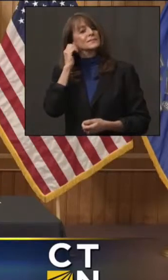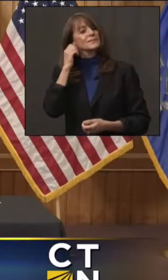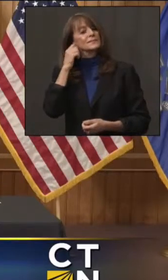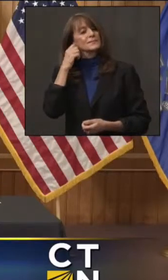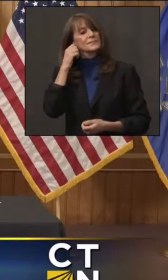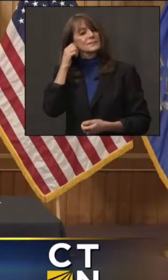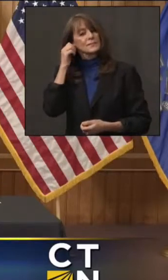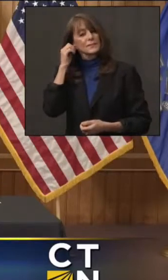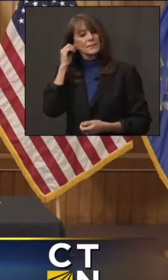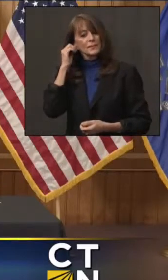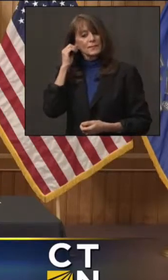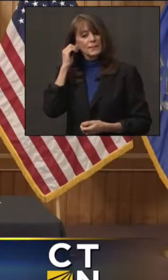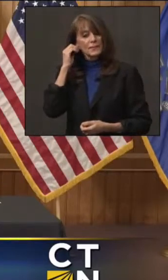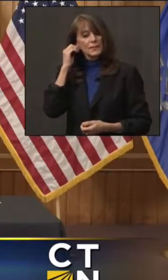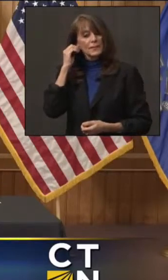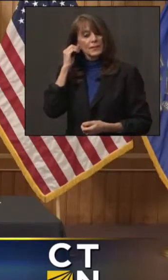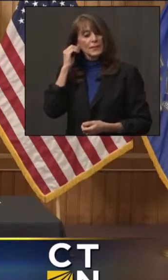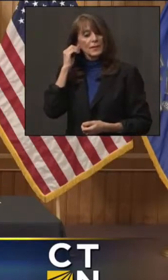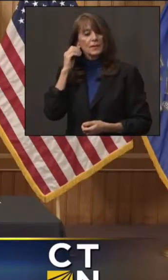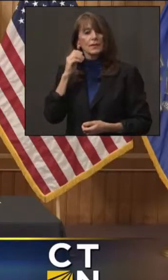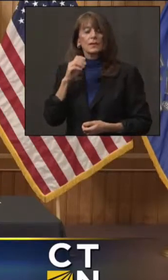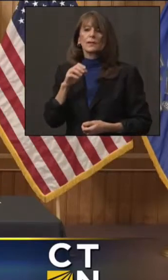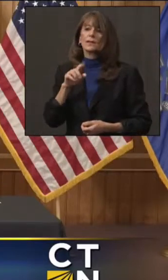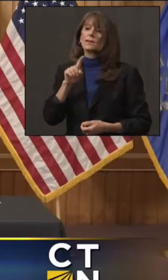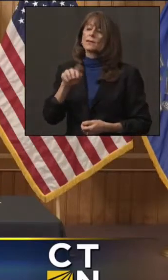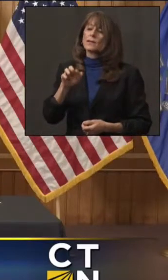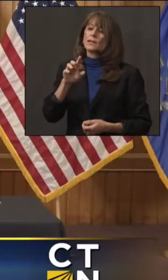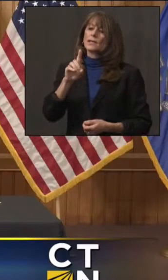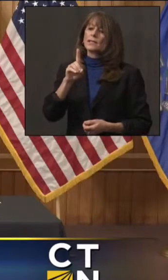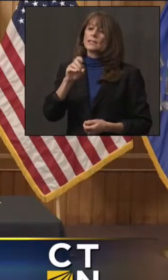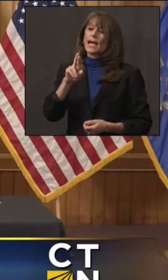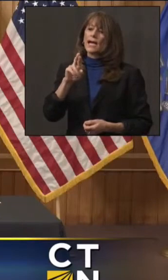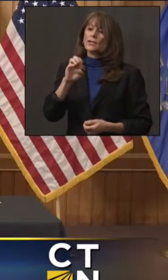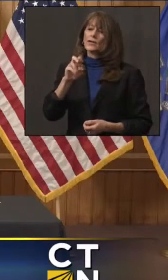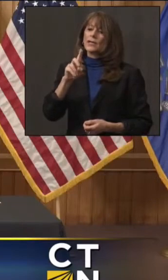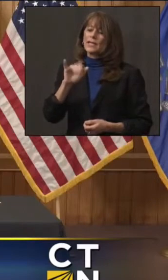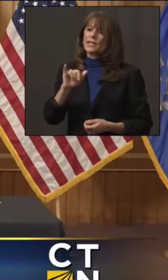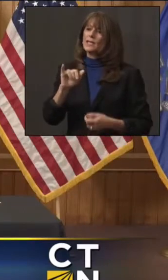I'm here. Dr. Edie, what have you been told about the Pfizer delay so far?